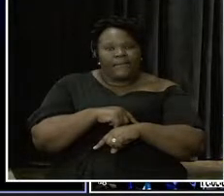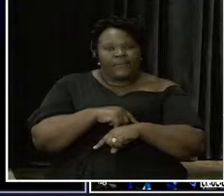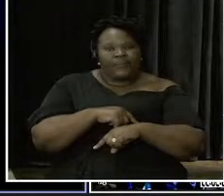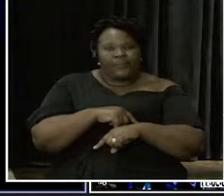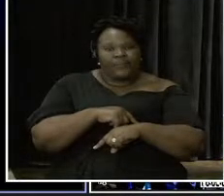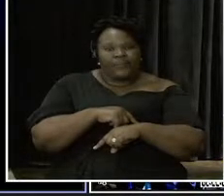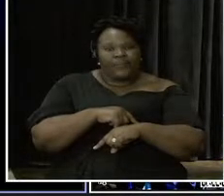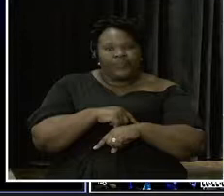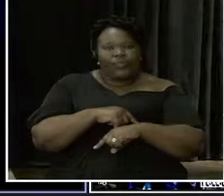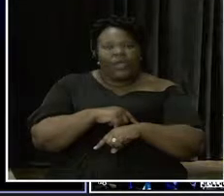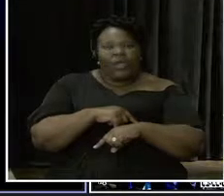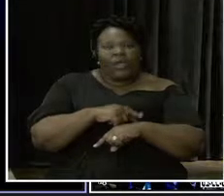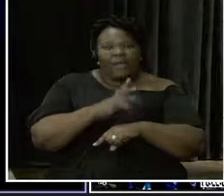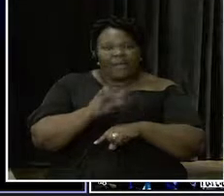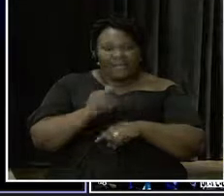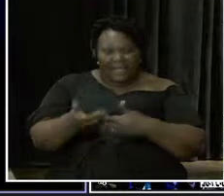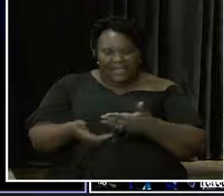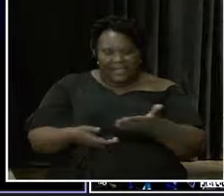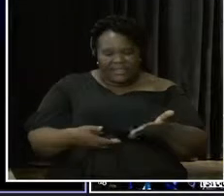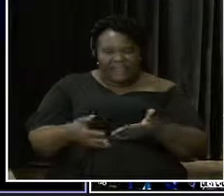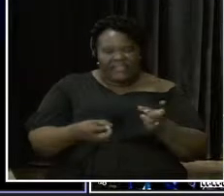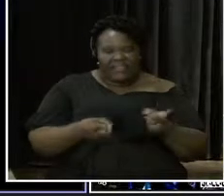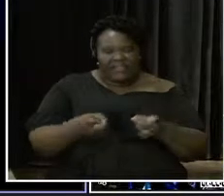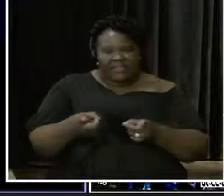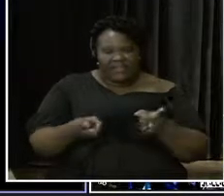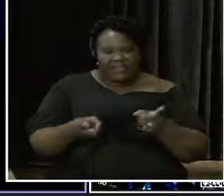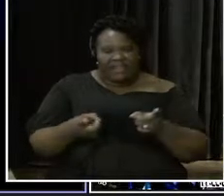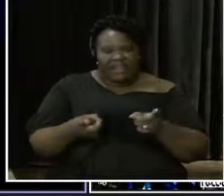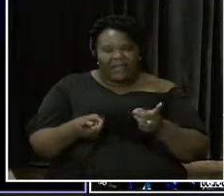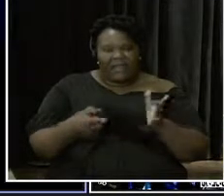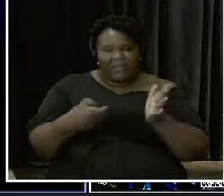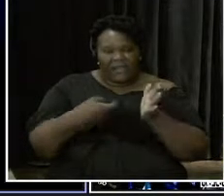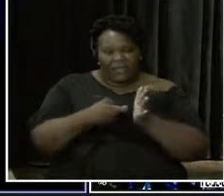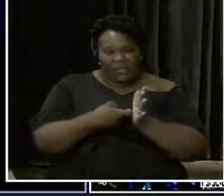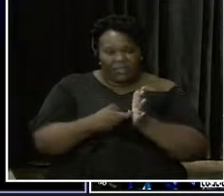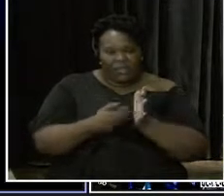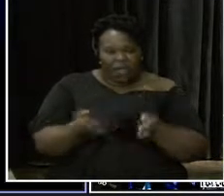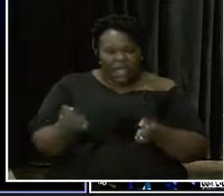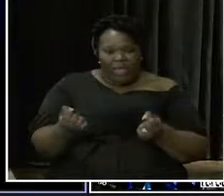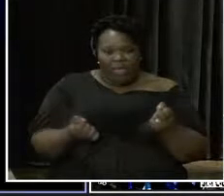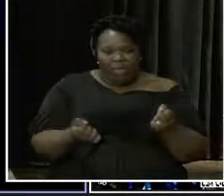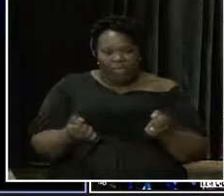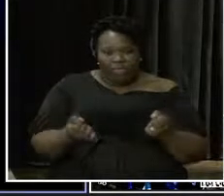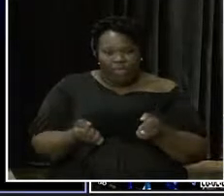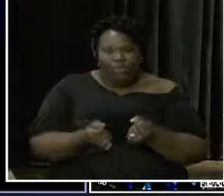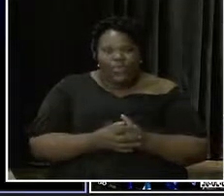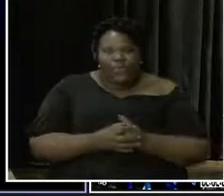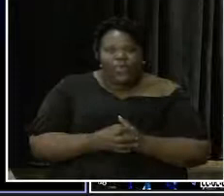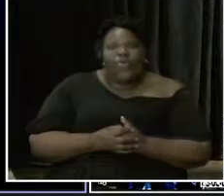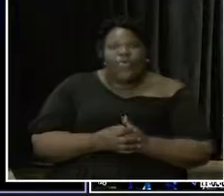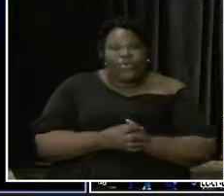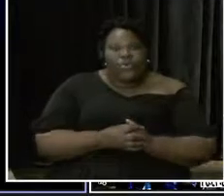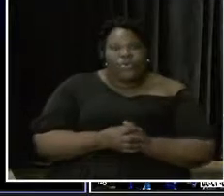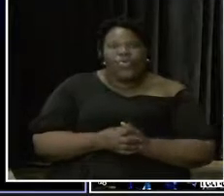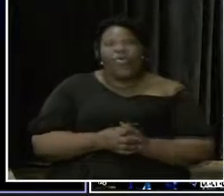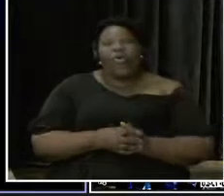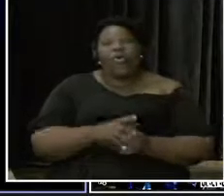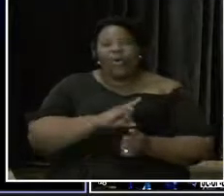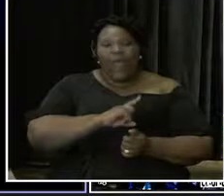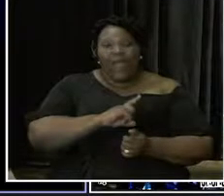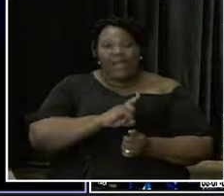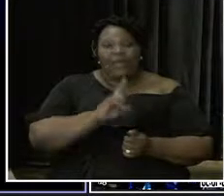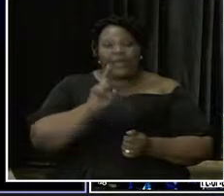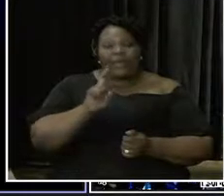the acceleration of service delivery vehicles, because we'll also note that we had to